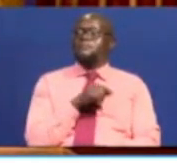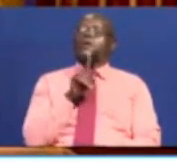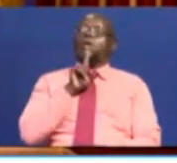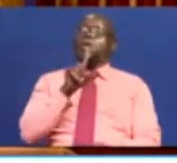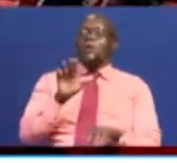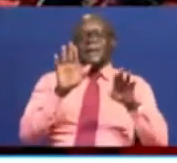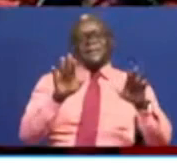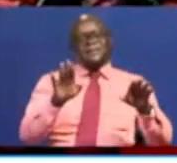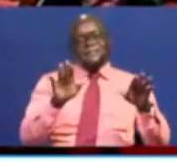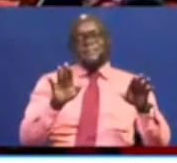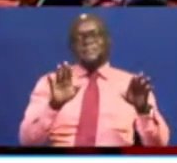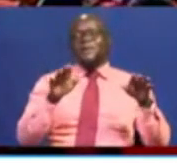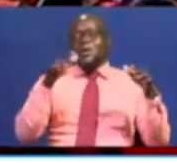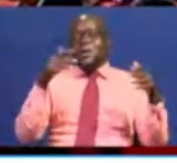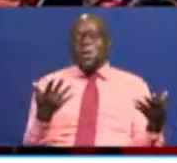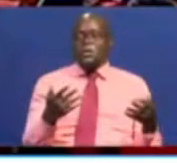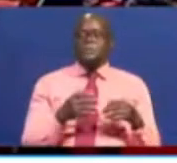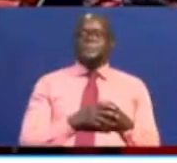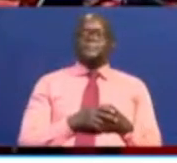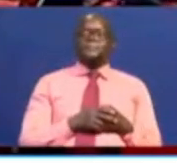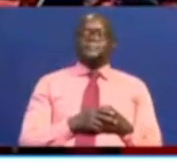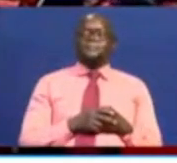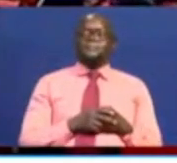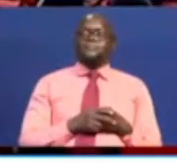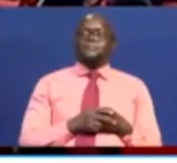Order, senators.